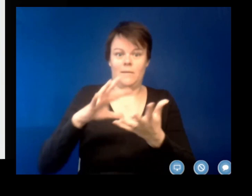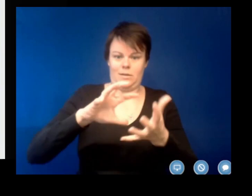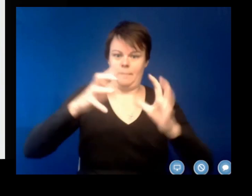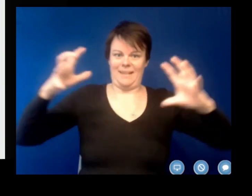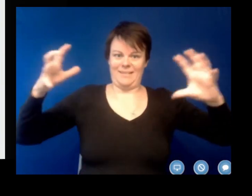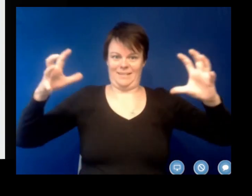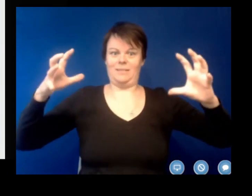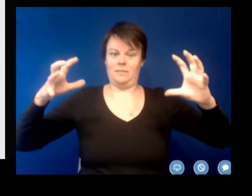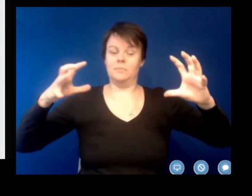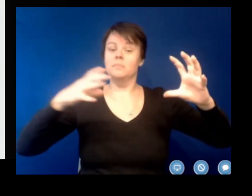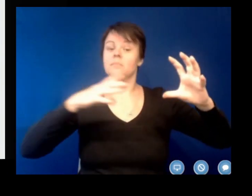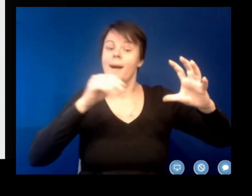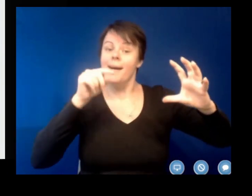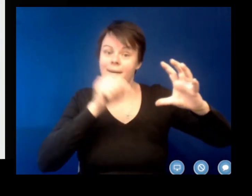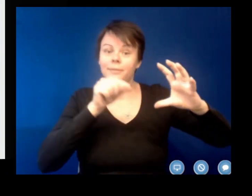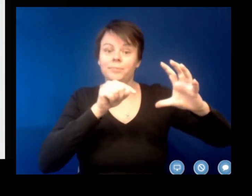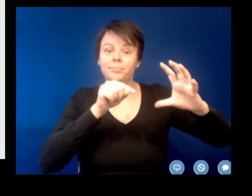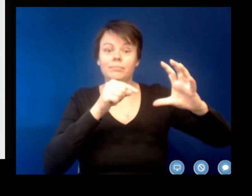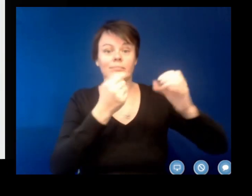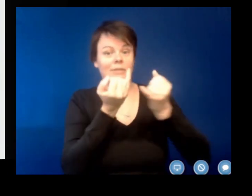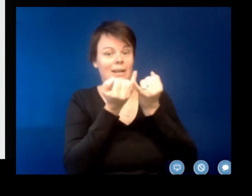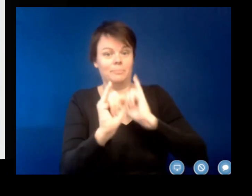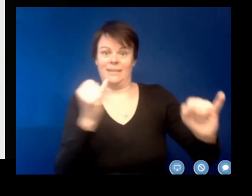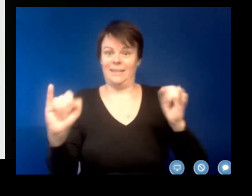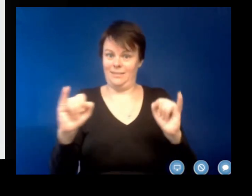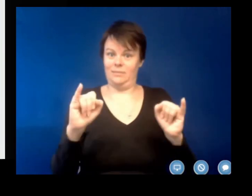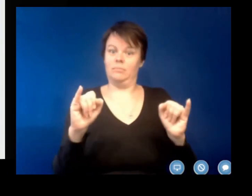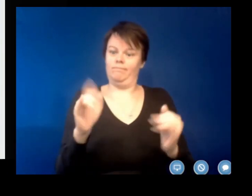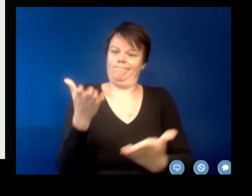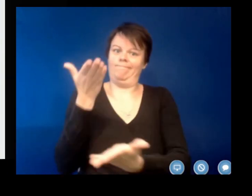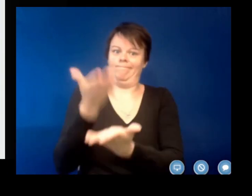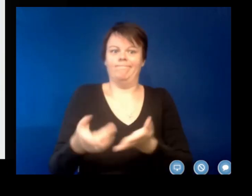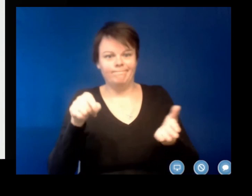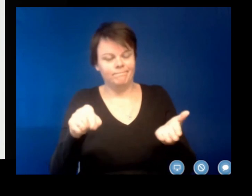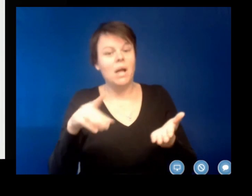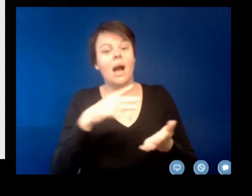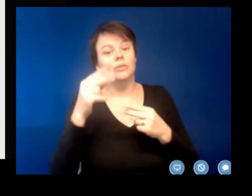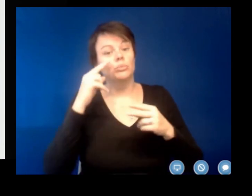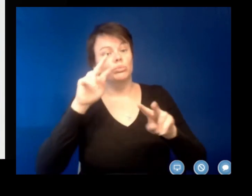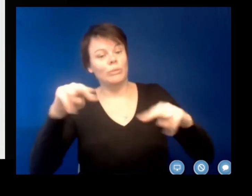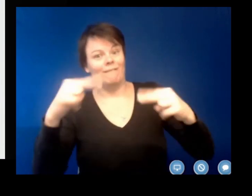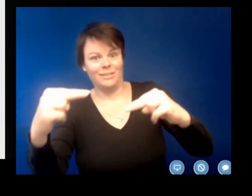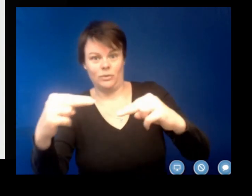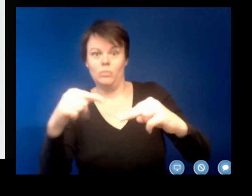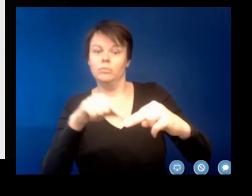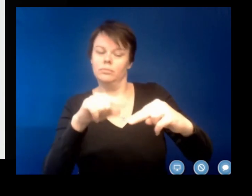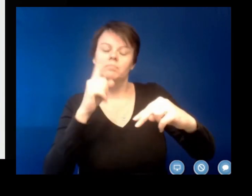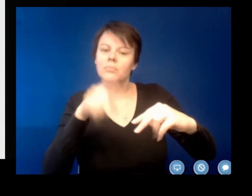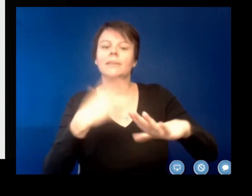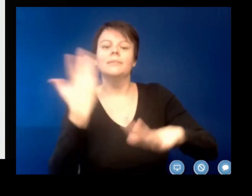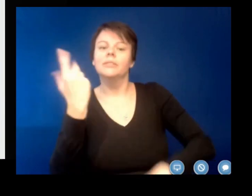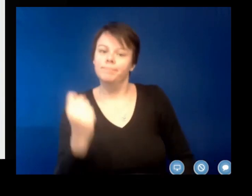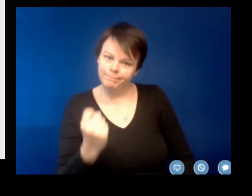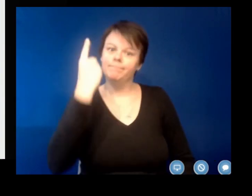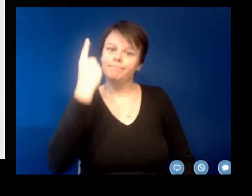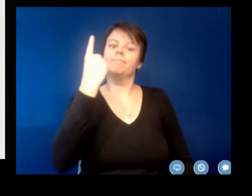So what does this mean as an outlook for research? So my central thesis, which I